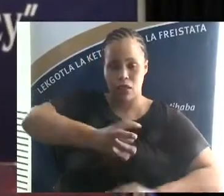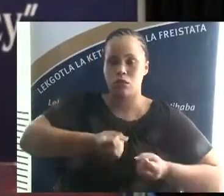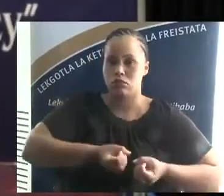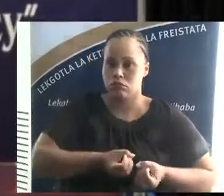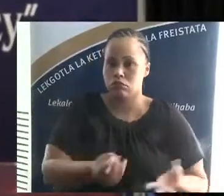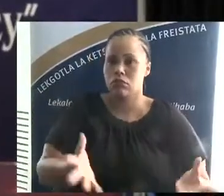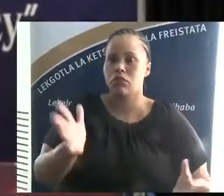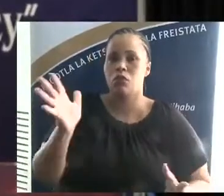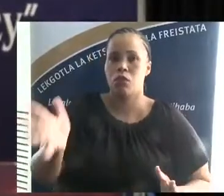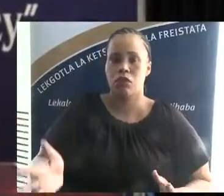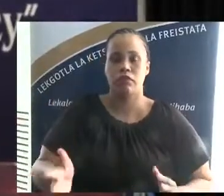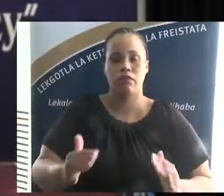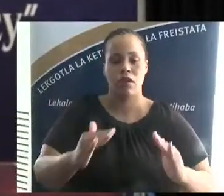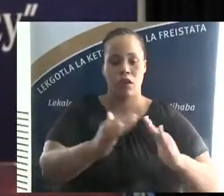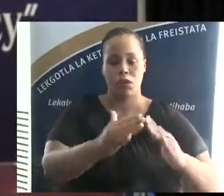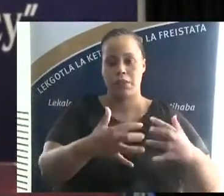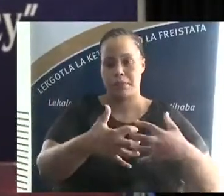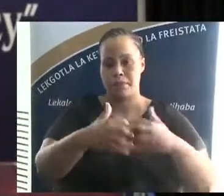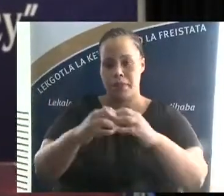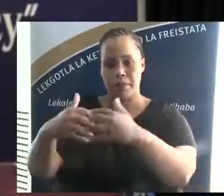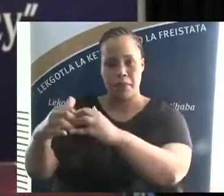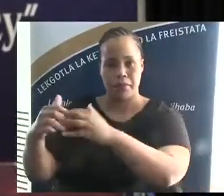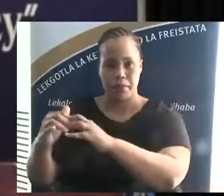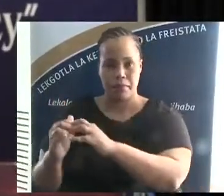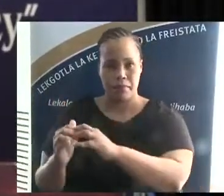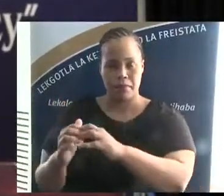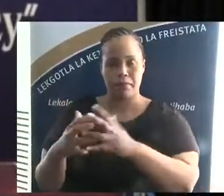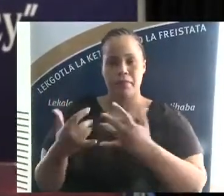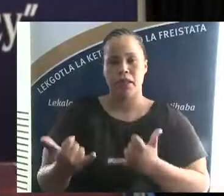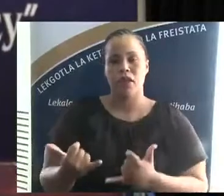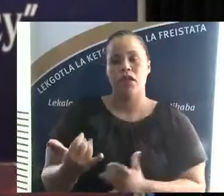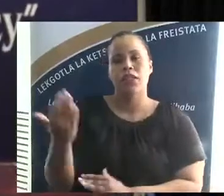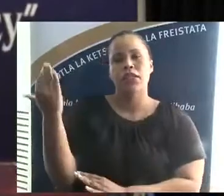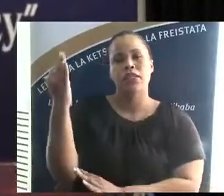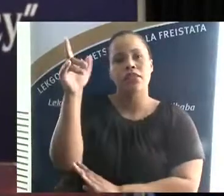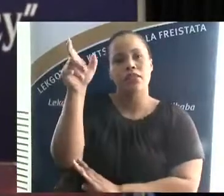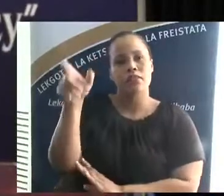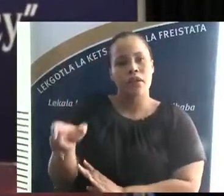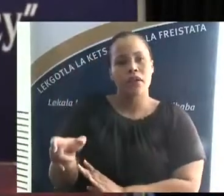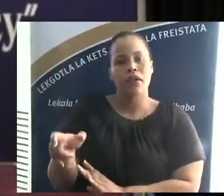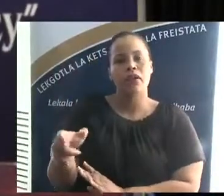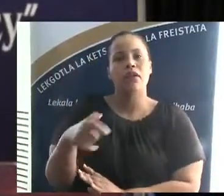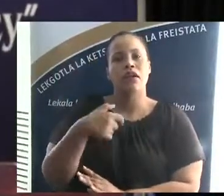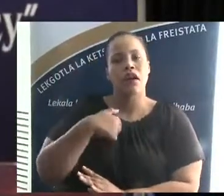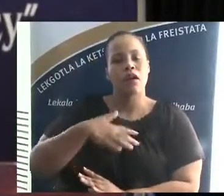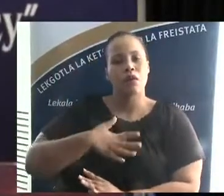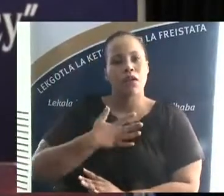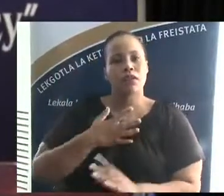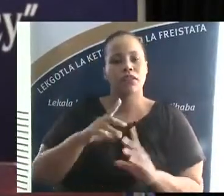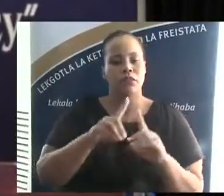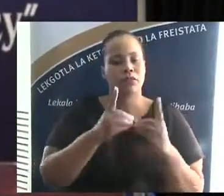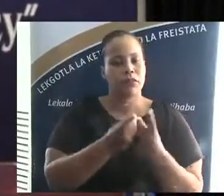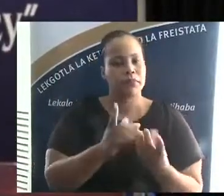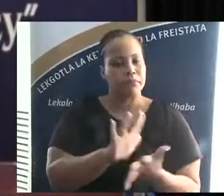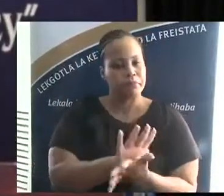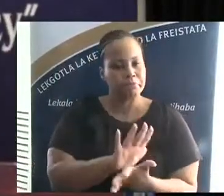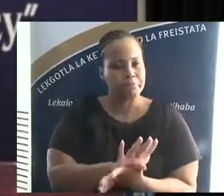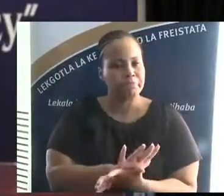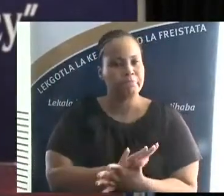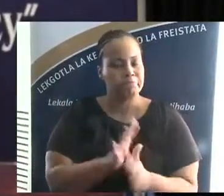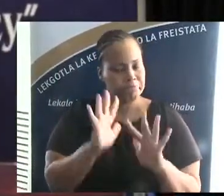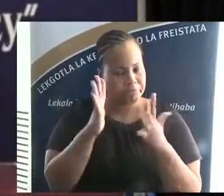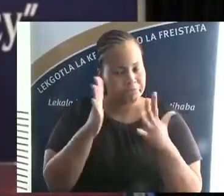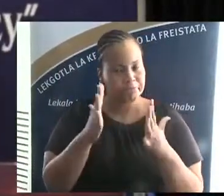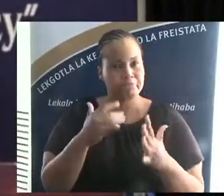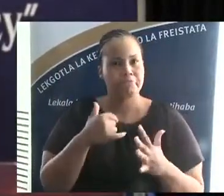of sustainable human settlements. Honourable Speaker, I would like to commend the department and understand that they will